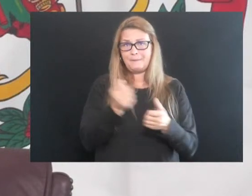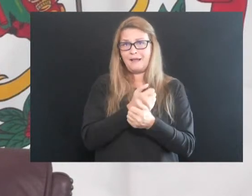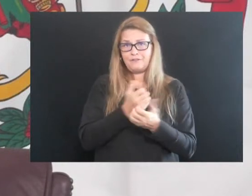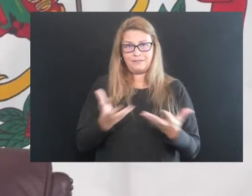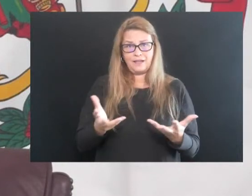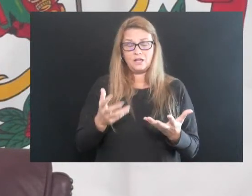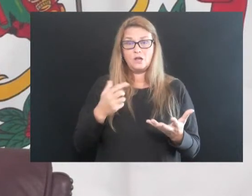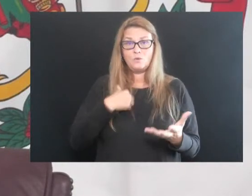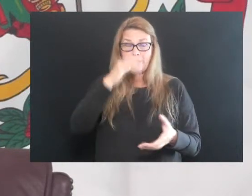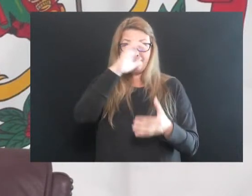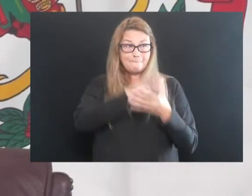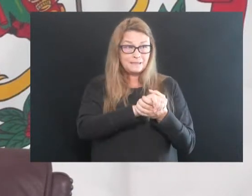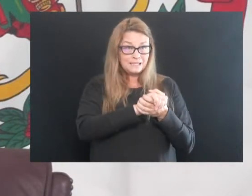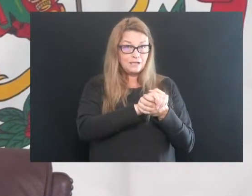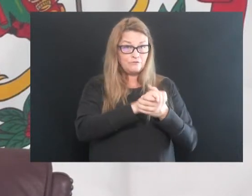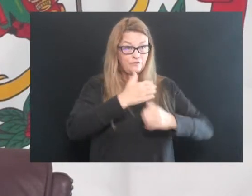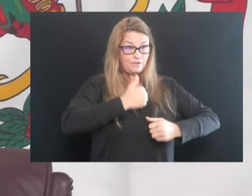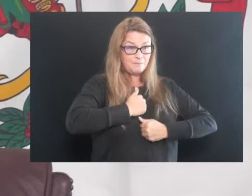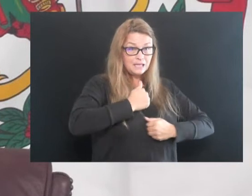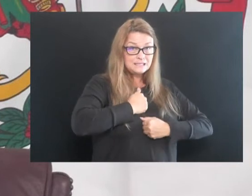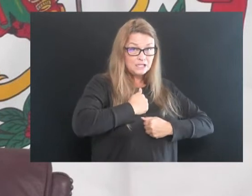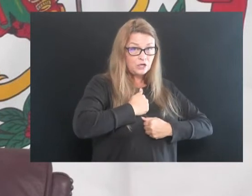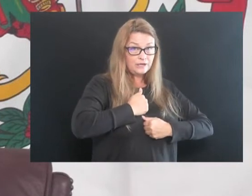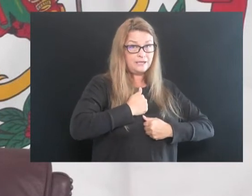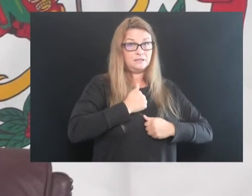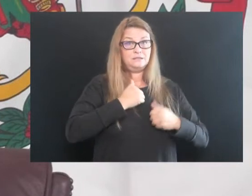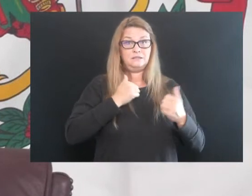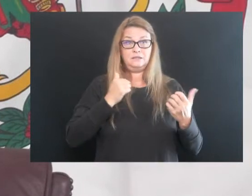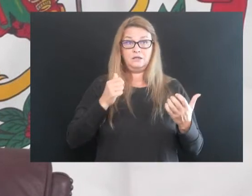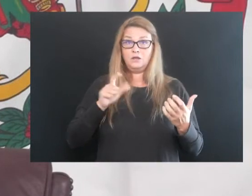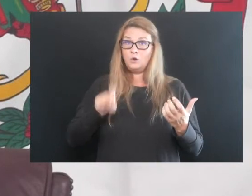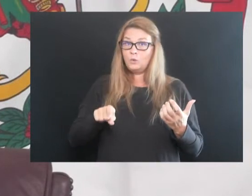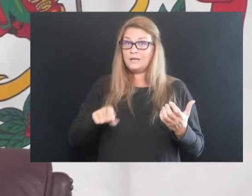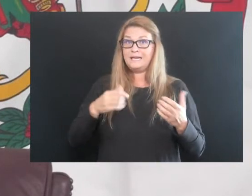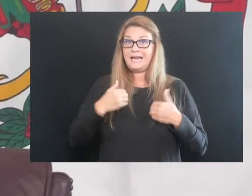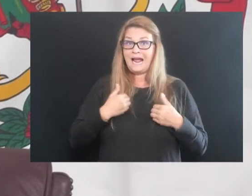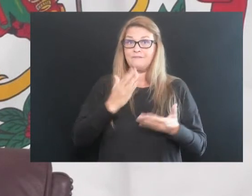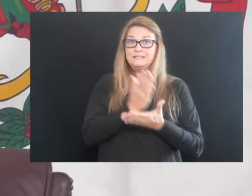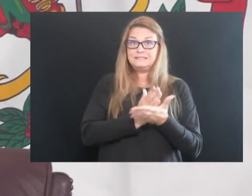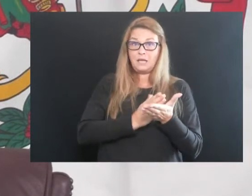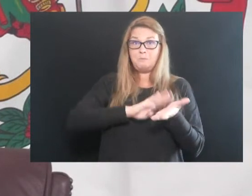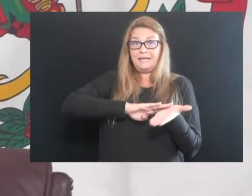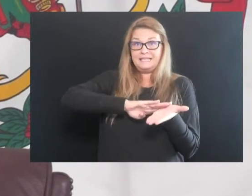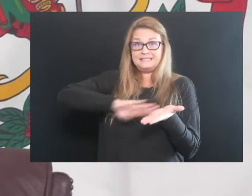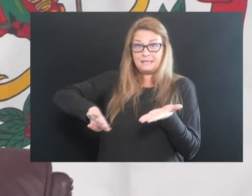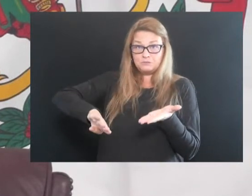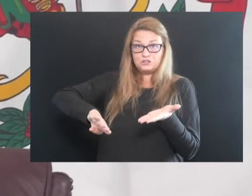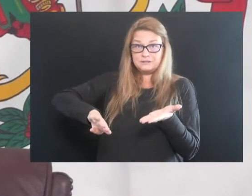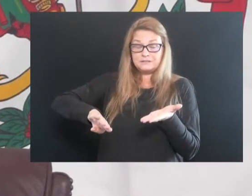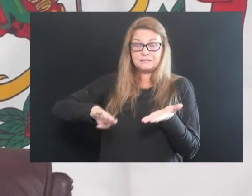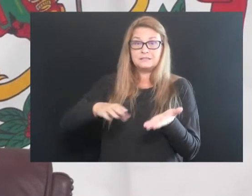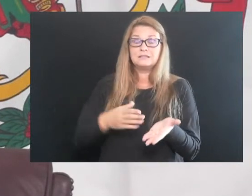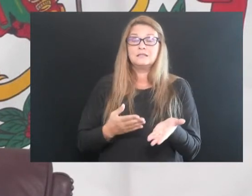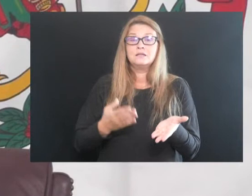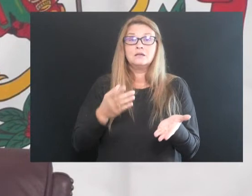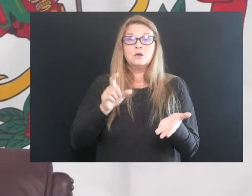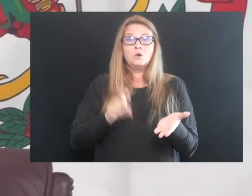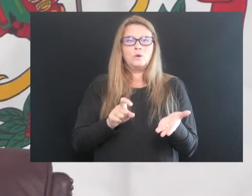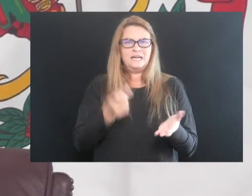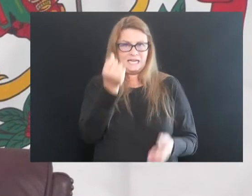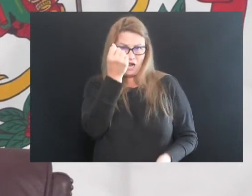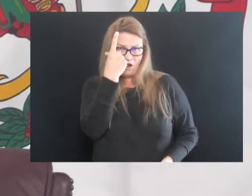we're going to follow our military or whomever it may be, we need to have exemptions. We need to be tolerant